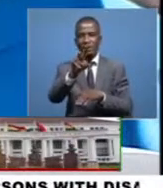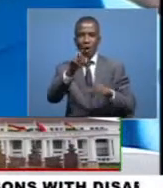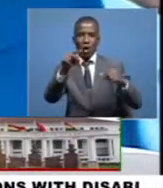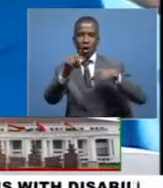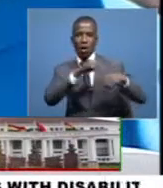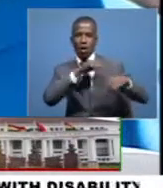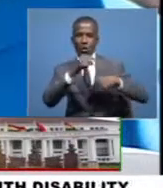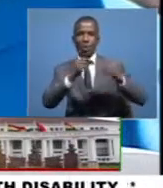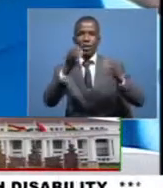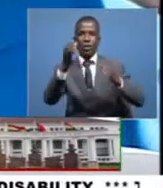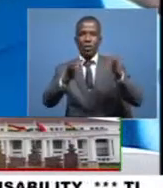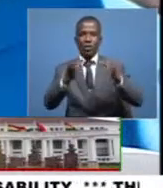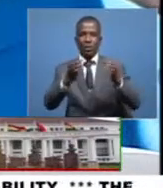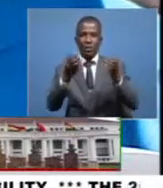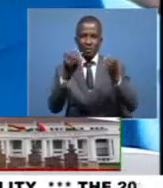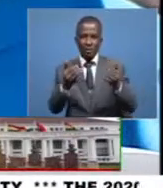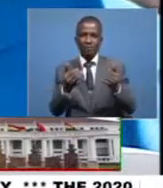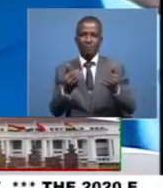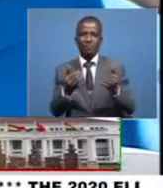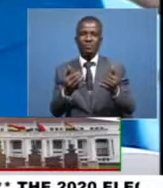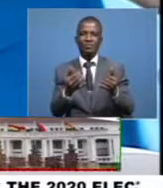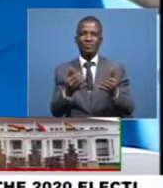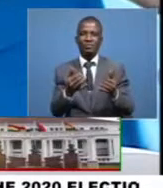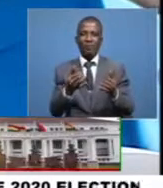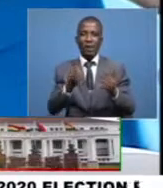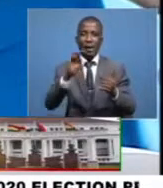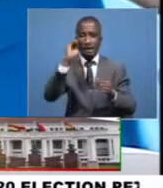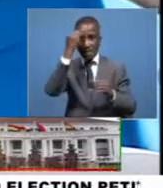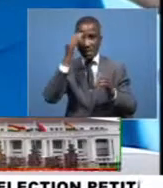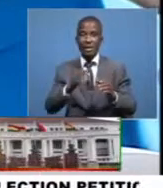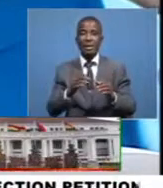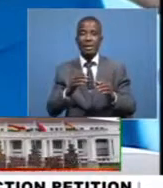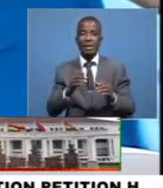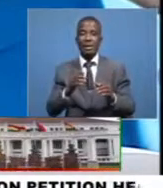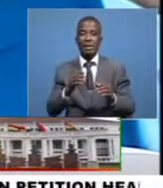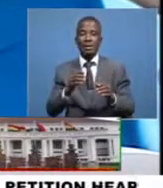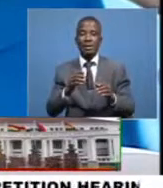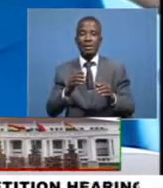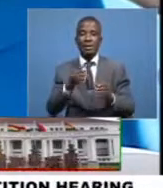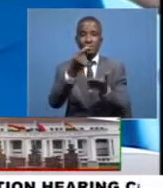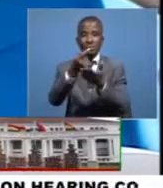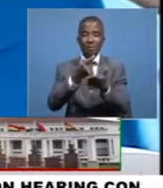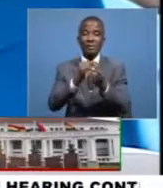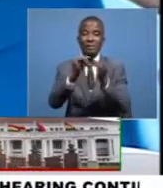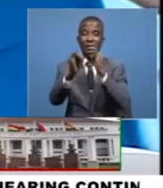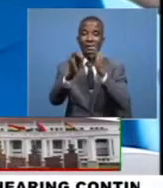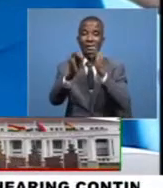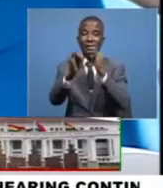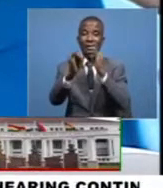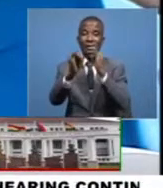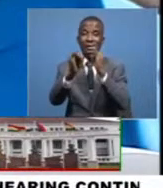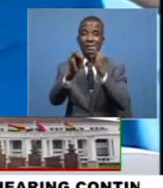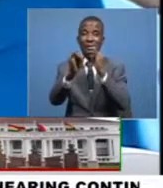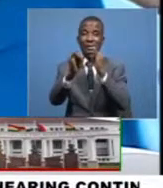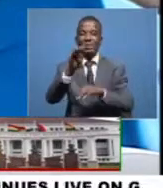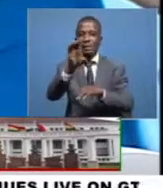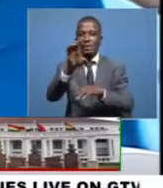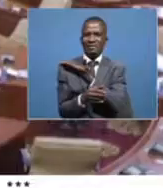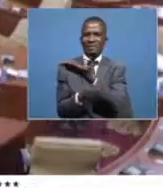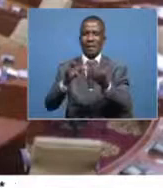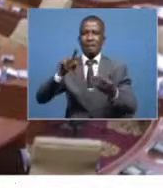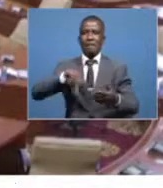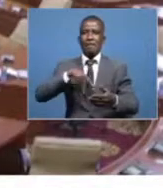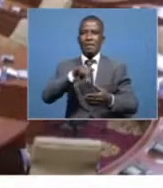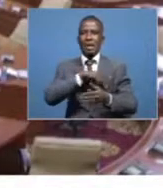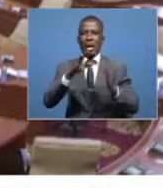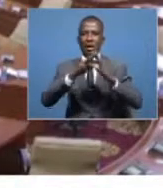Court hearing. That's the petition. For the ministerial vetting is live on GBC News. Ministerial vetting is live on